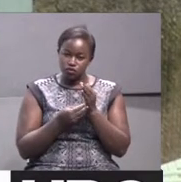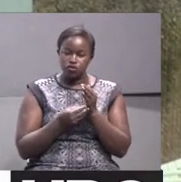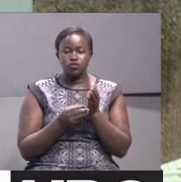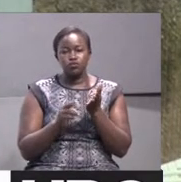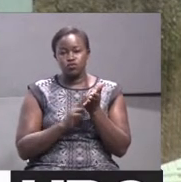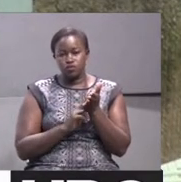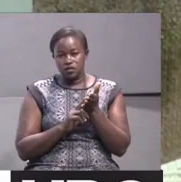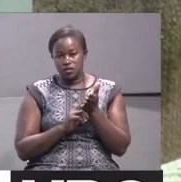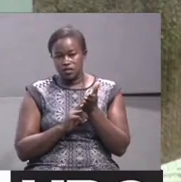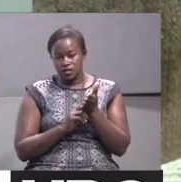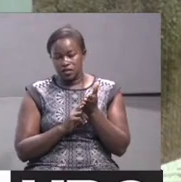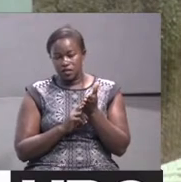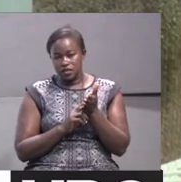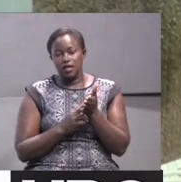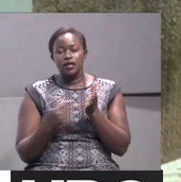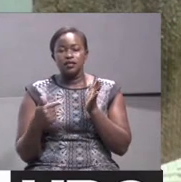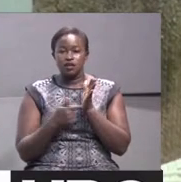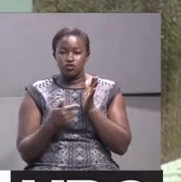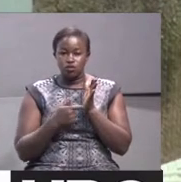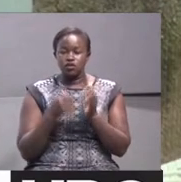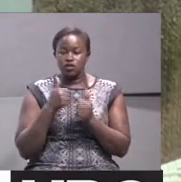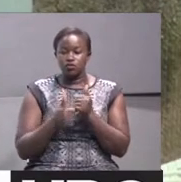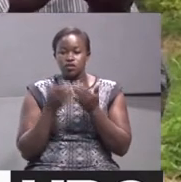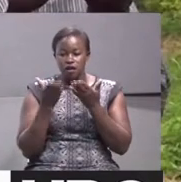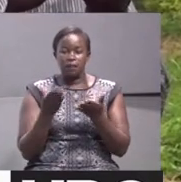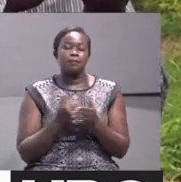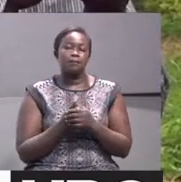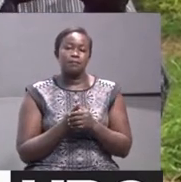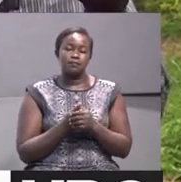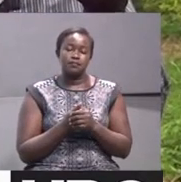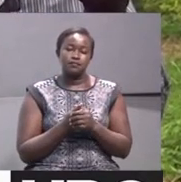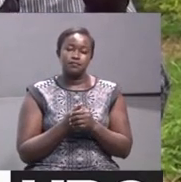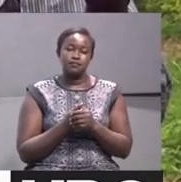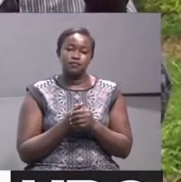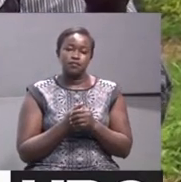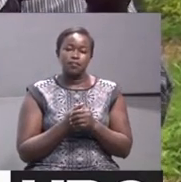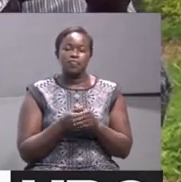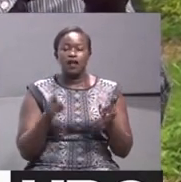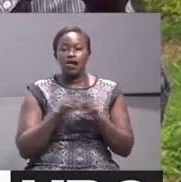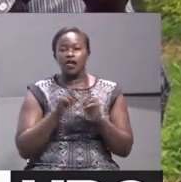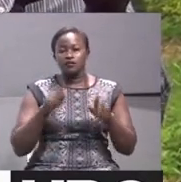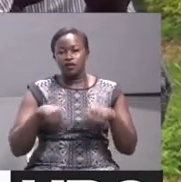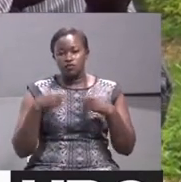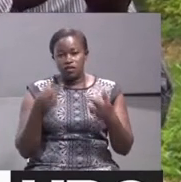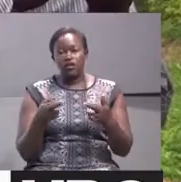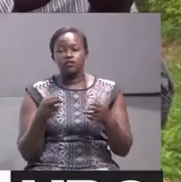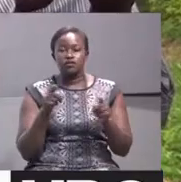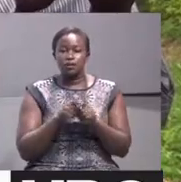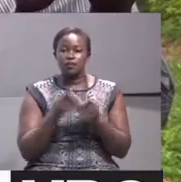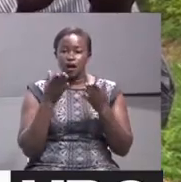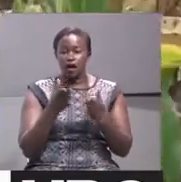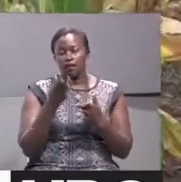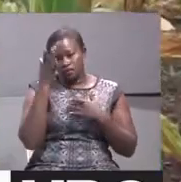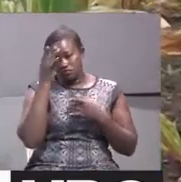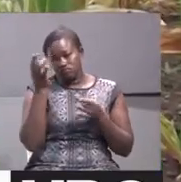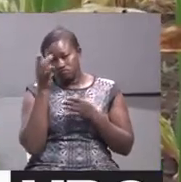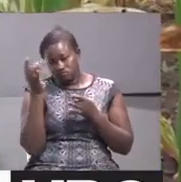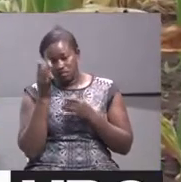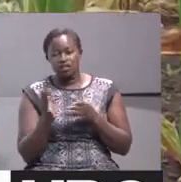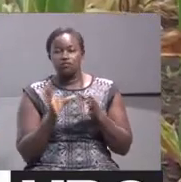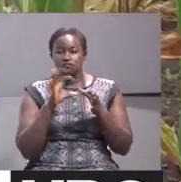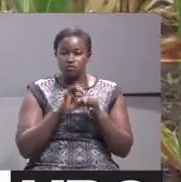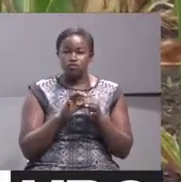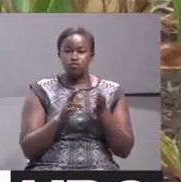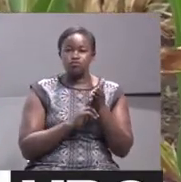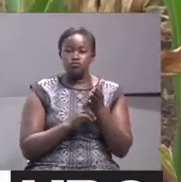latest trend of technology, like the applications. As a result, there are ailments associated with